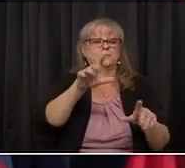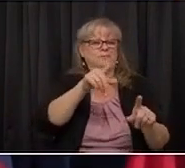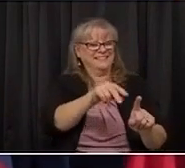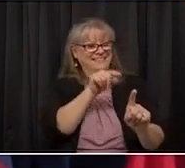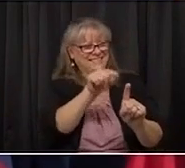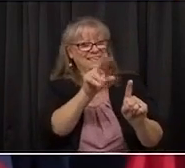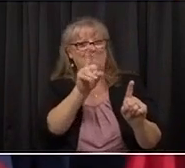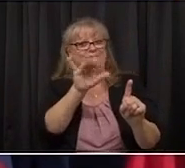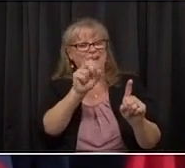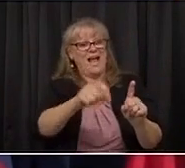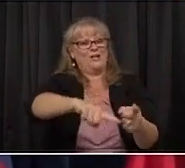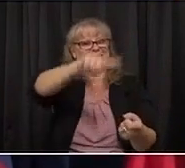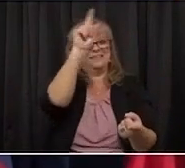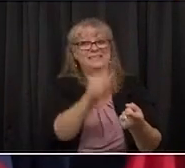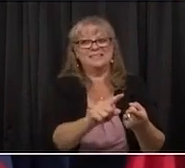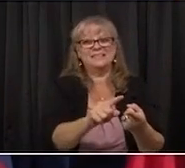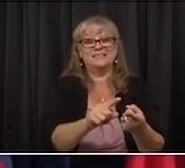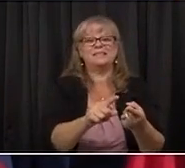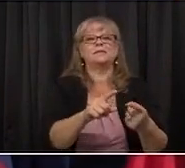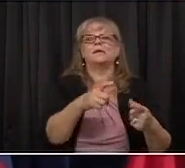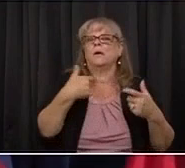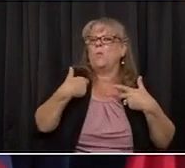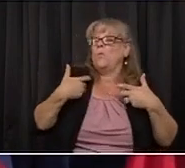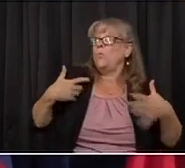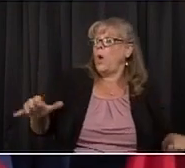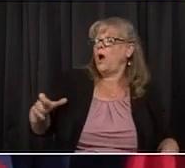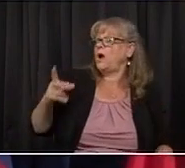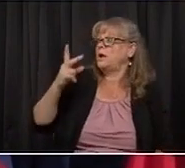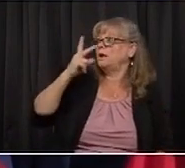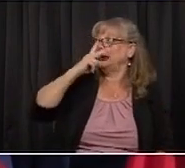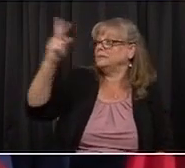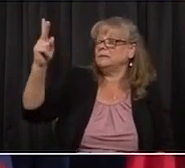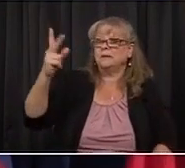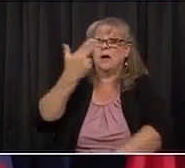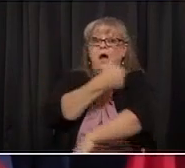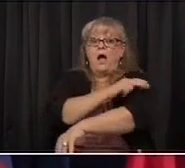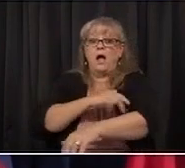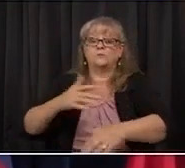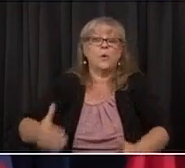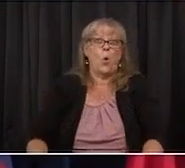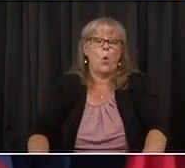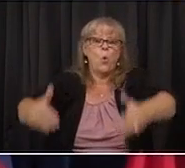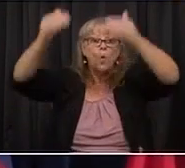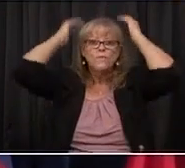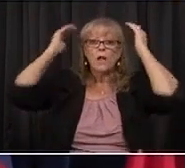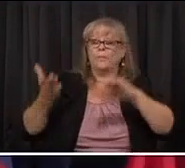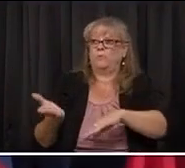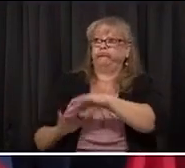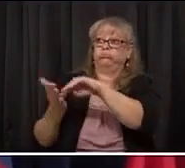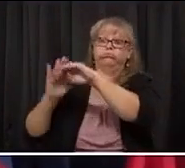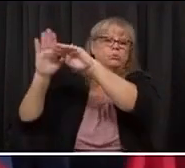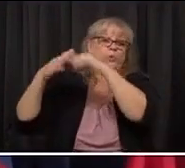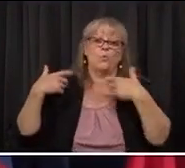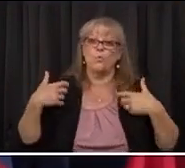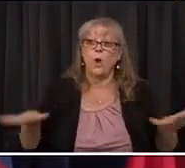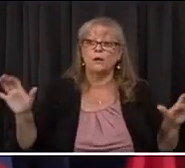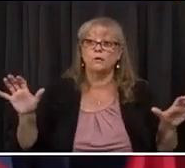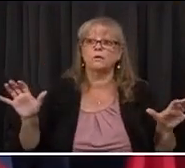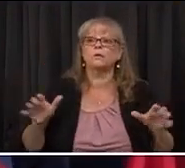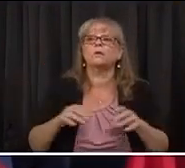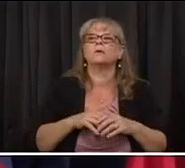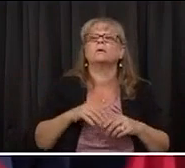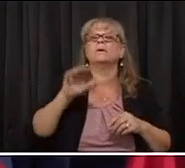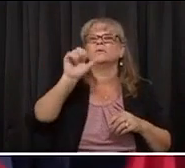system. And we've seen a 4-week increase now in cases, and as a result, there's a demand for more